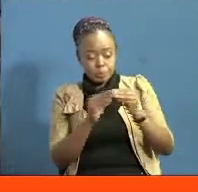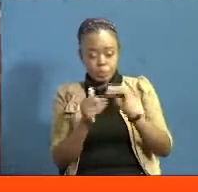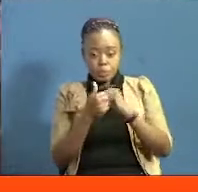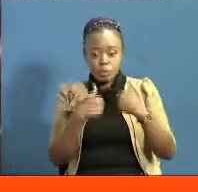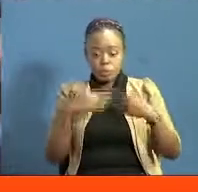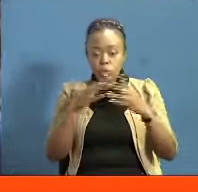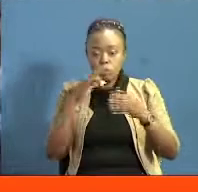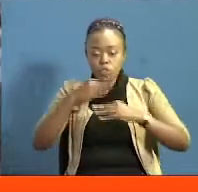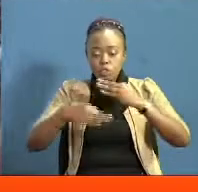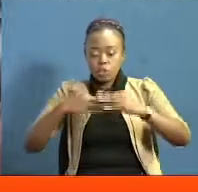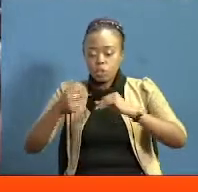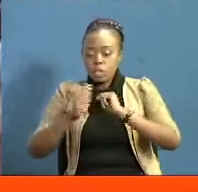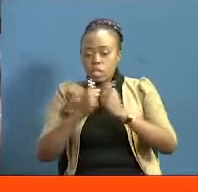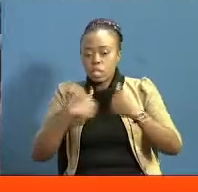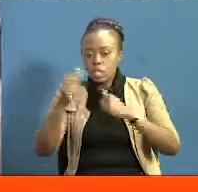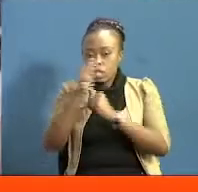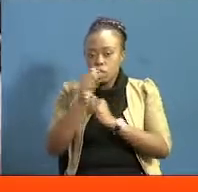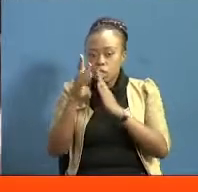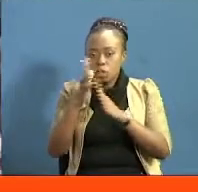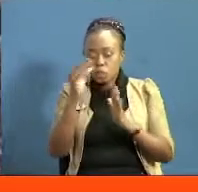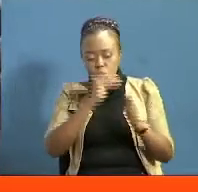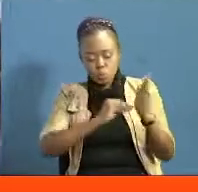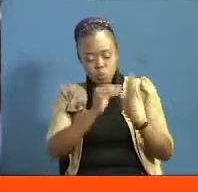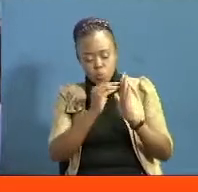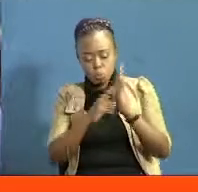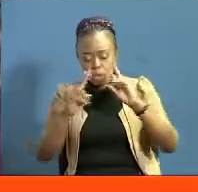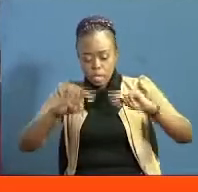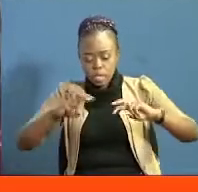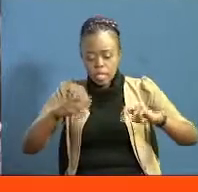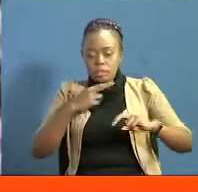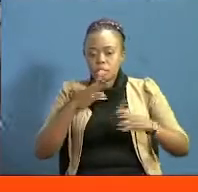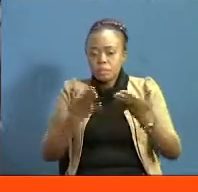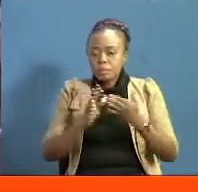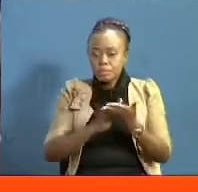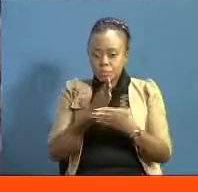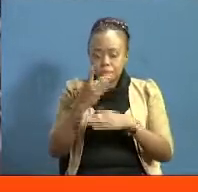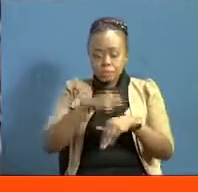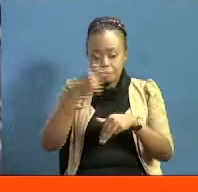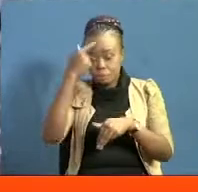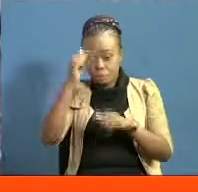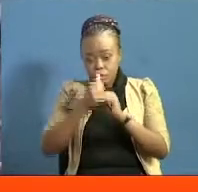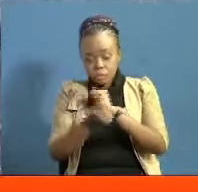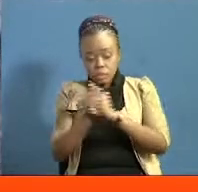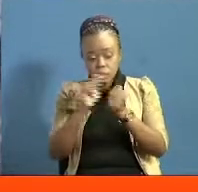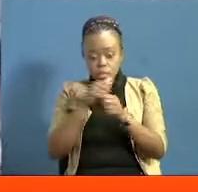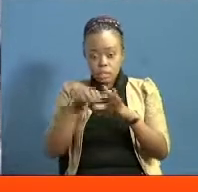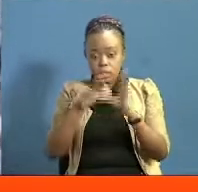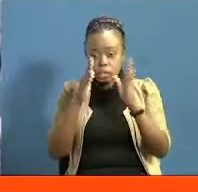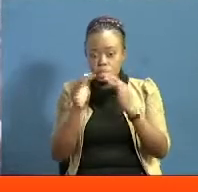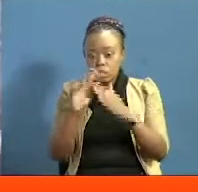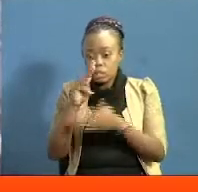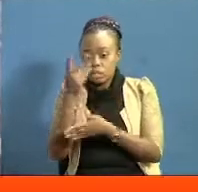Kenya Foundation, with political analysts speculating that it might be the right time for Odinga's start to shine in Mount Kenya